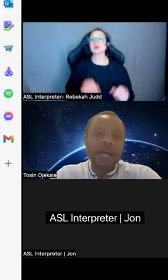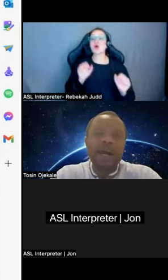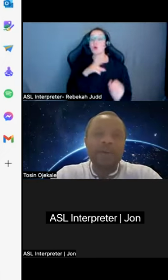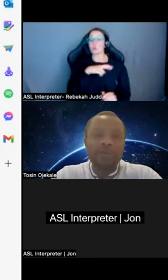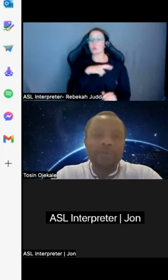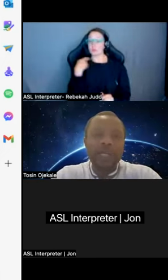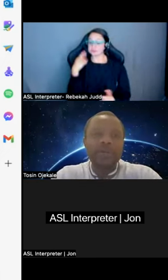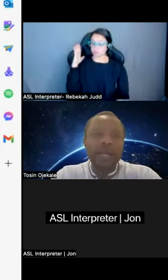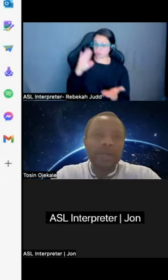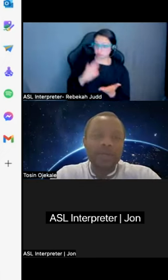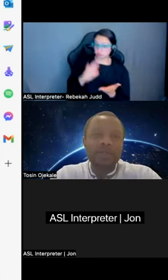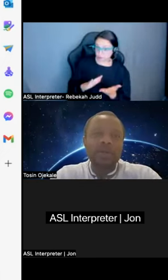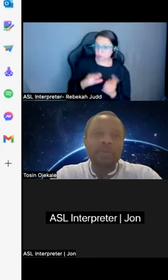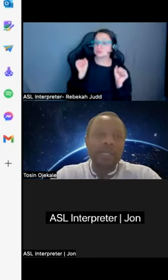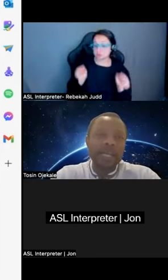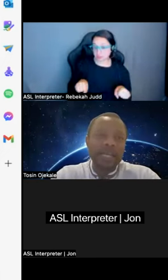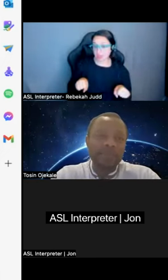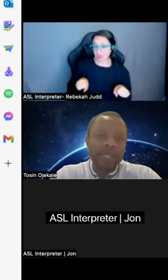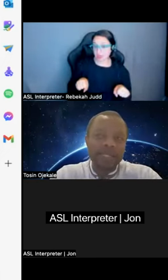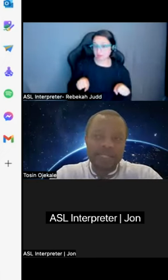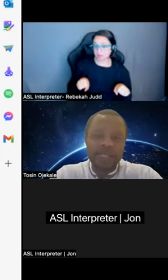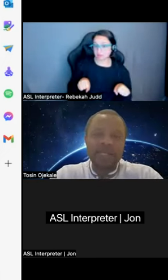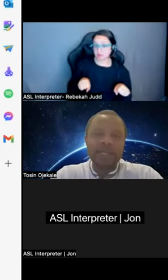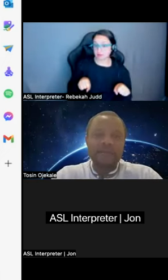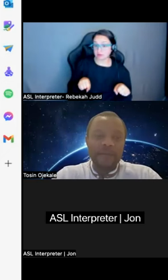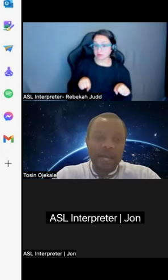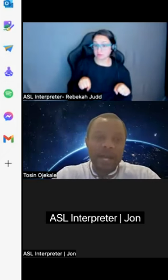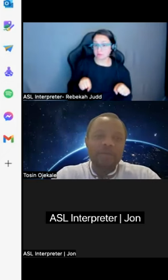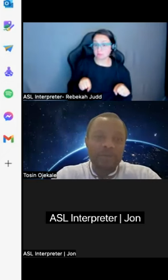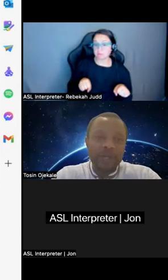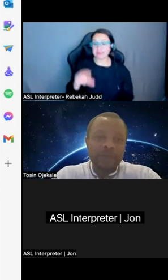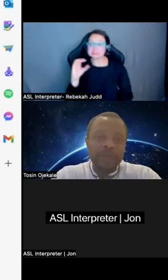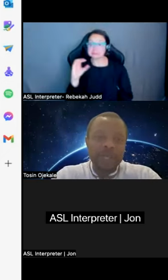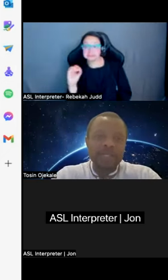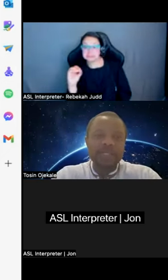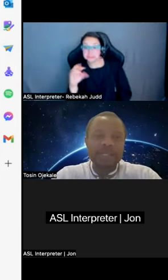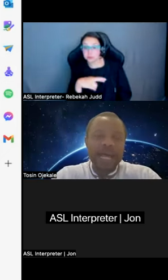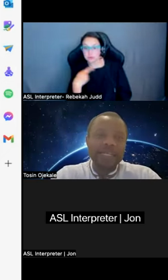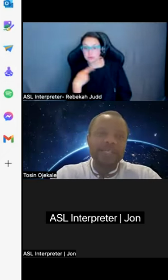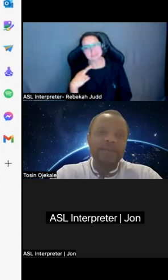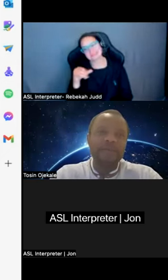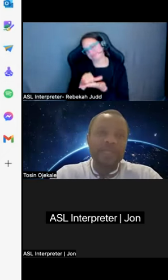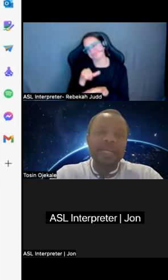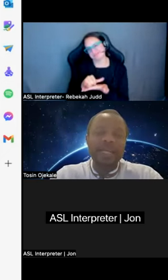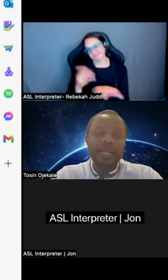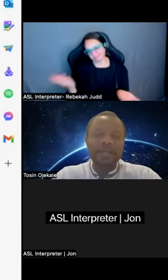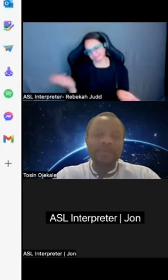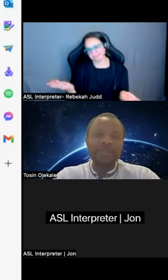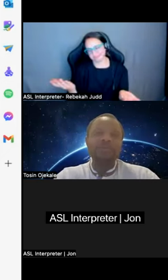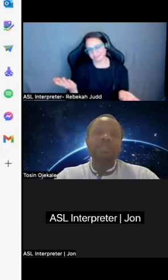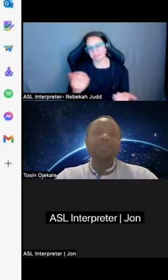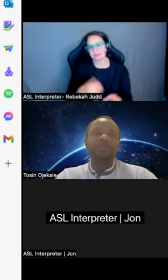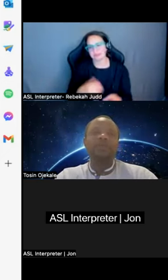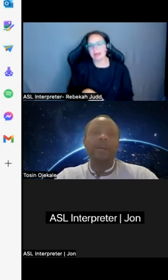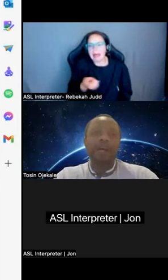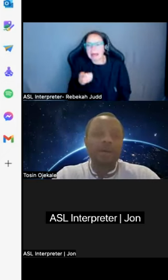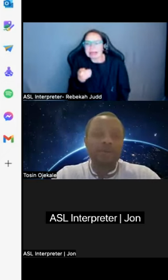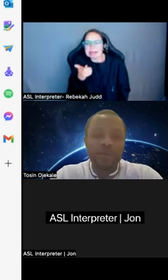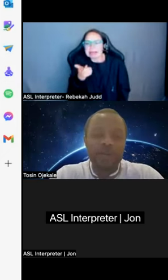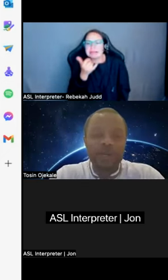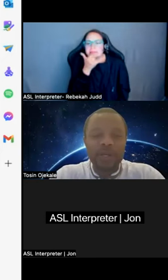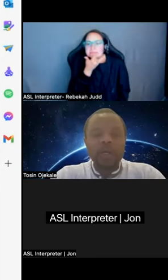of fire outbreak. You cannot completely eliminate fire outbreak, okay? The slightest of mistake can result into